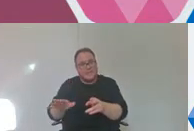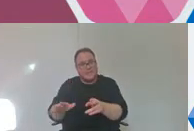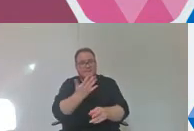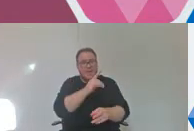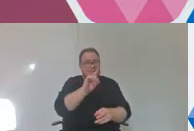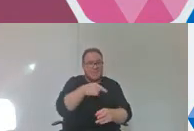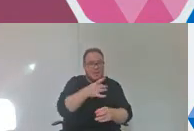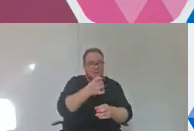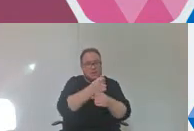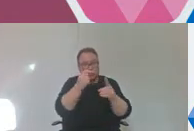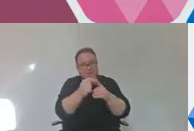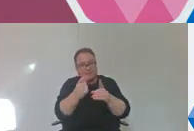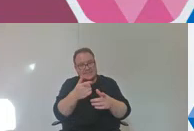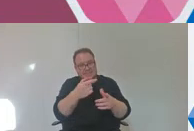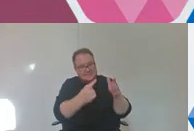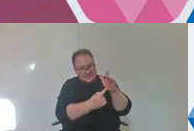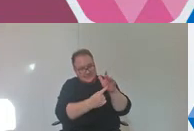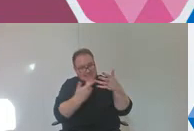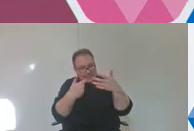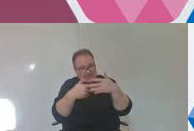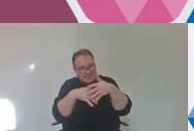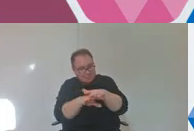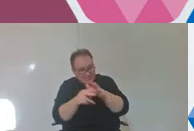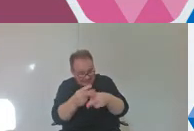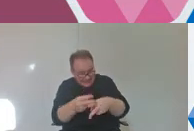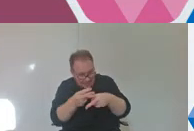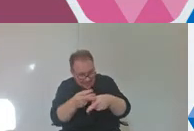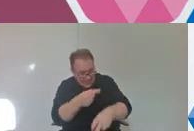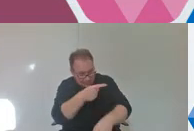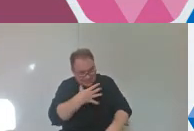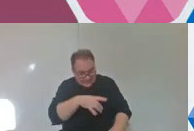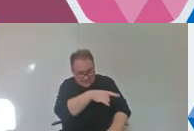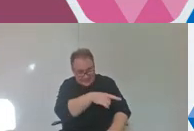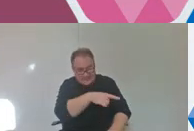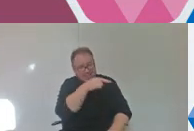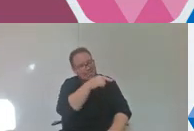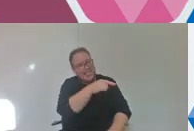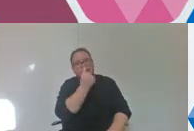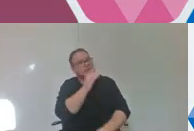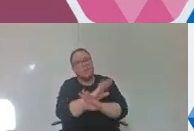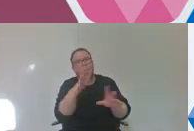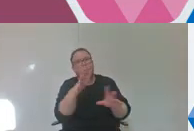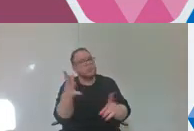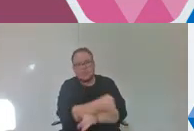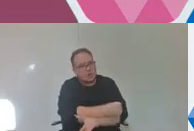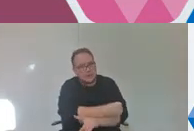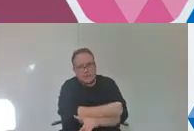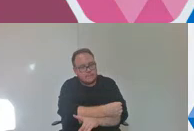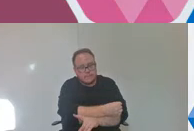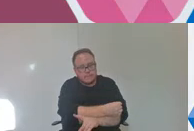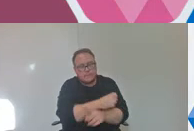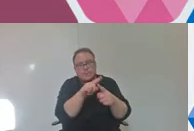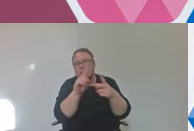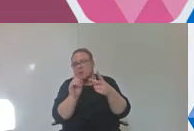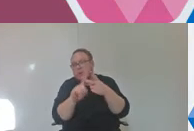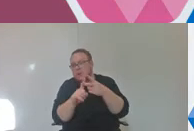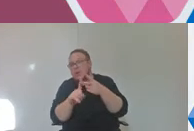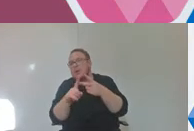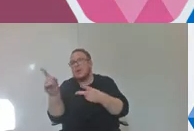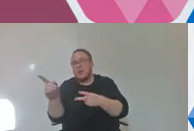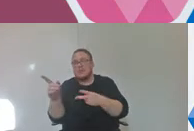key in integrated care, 5,000 extra. It's likely that won't be attained nationally. And of course,